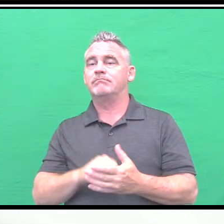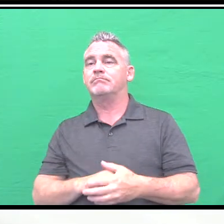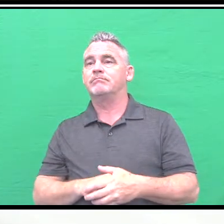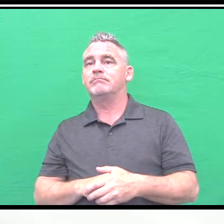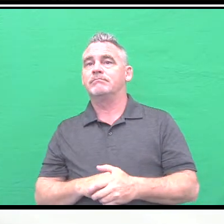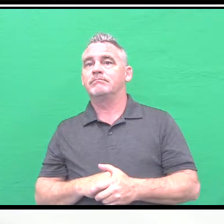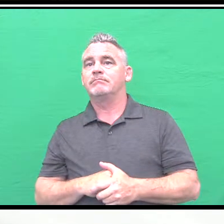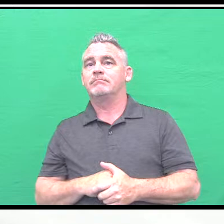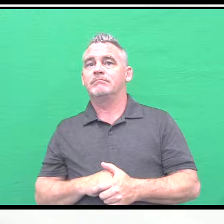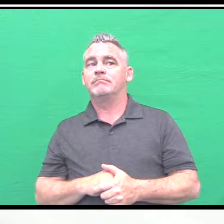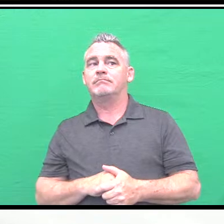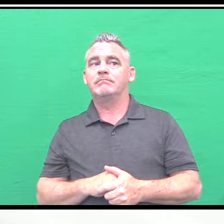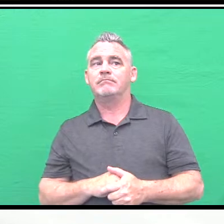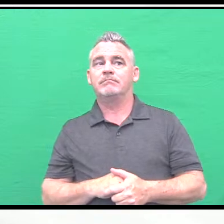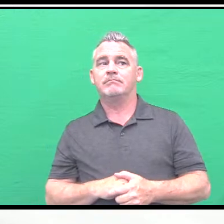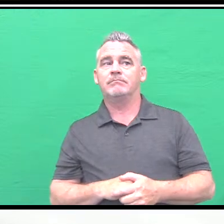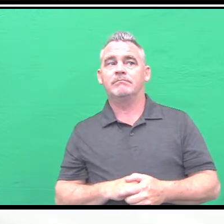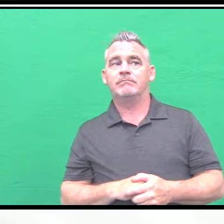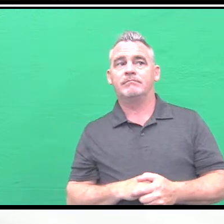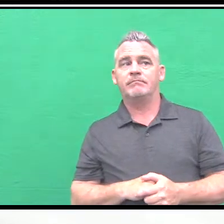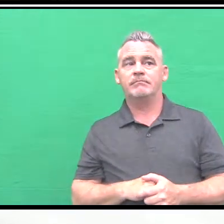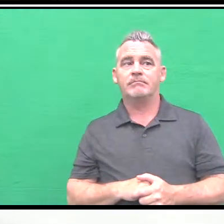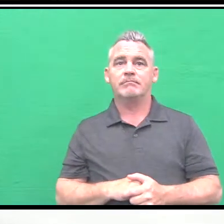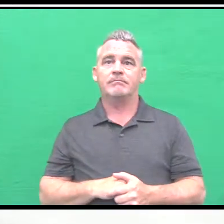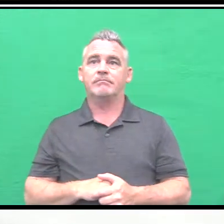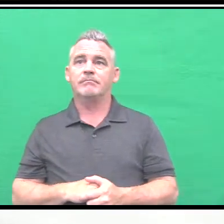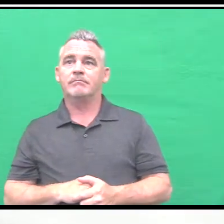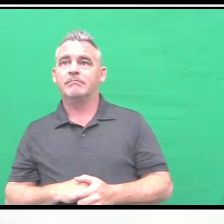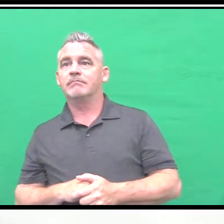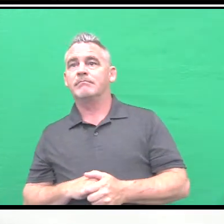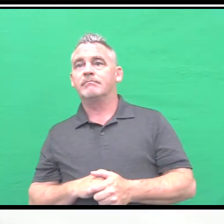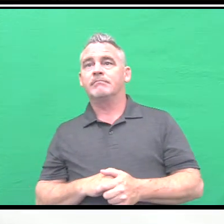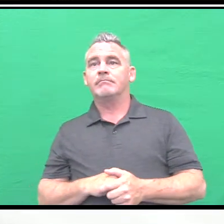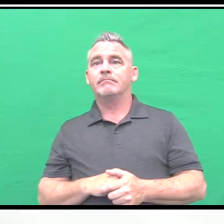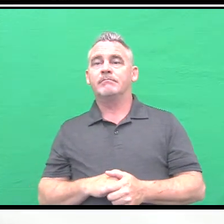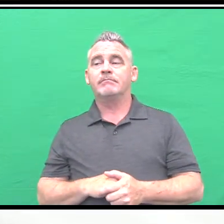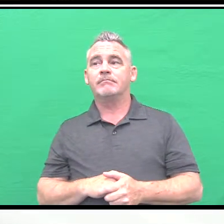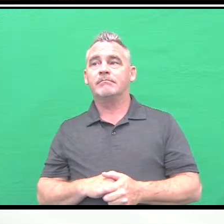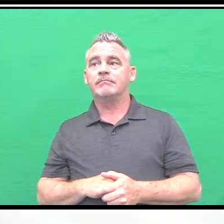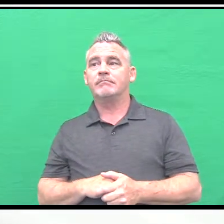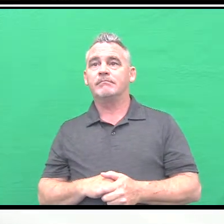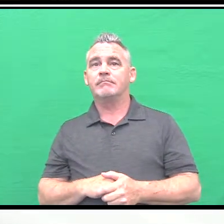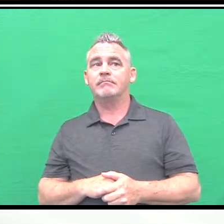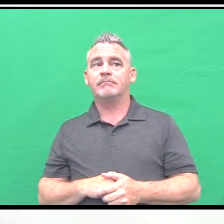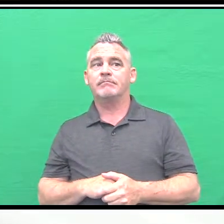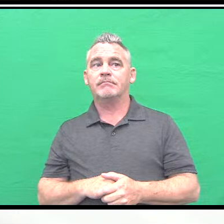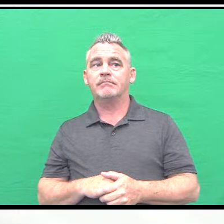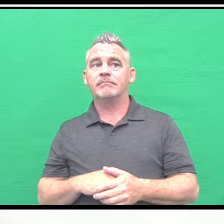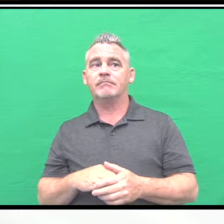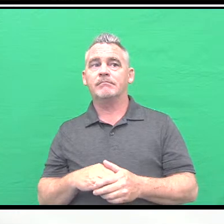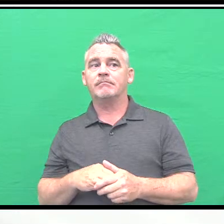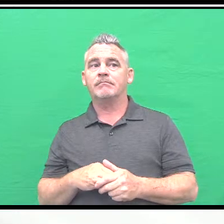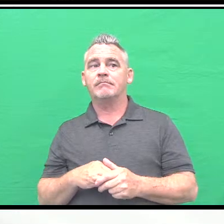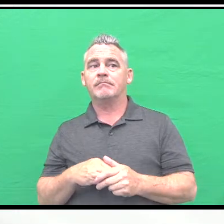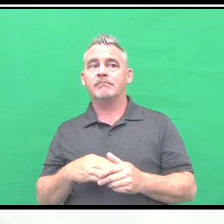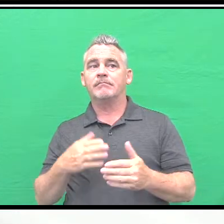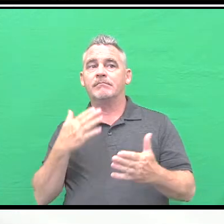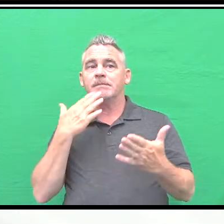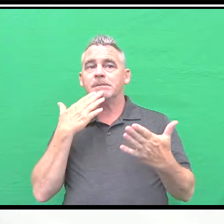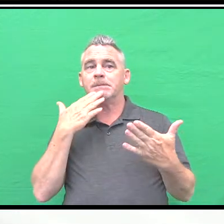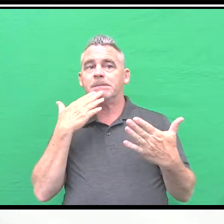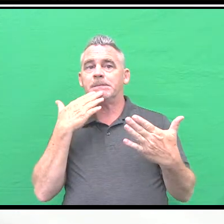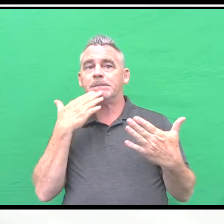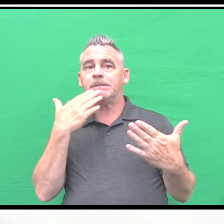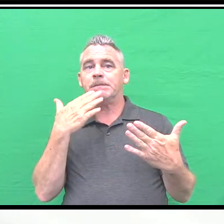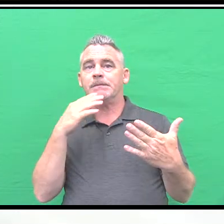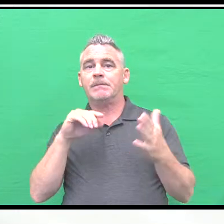students have missed that a lot, so it'll be fun to have it back. All right, it's most definitely an exciting time for CCHS as we head into the